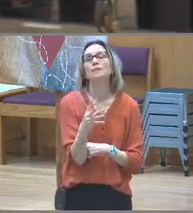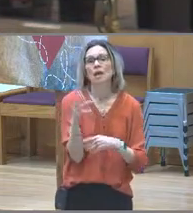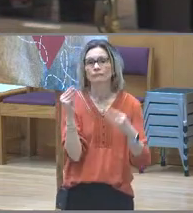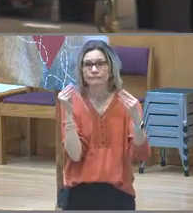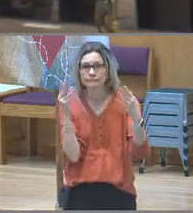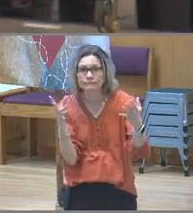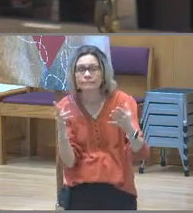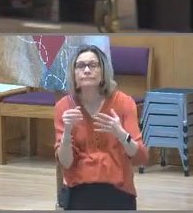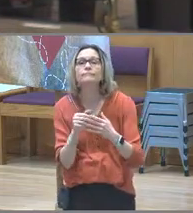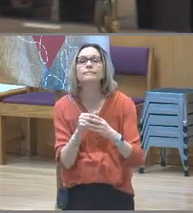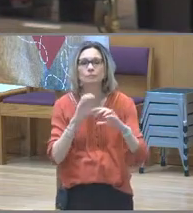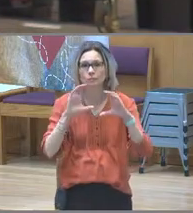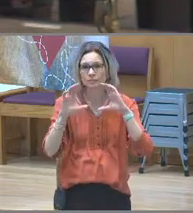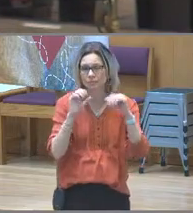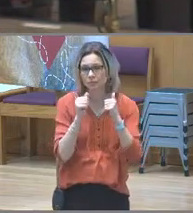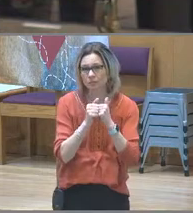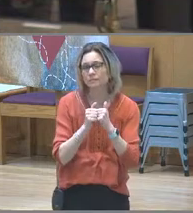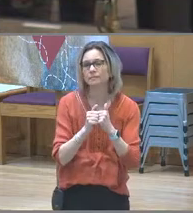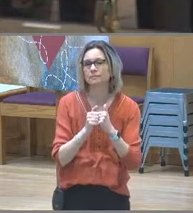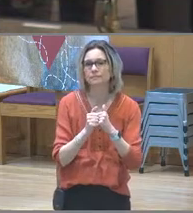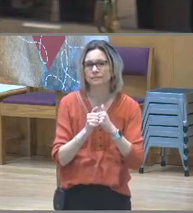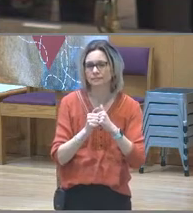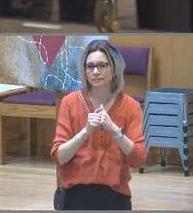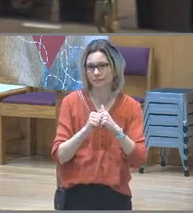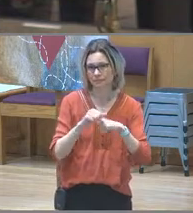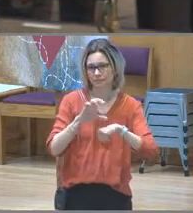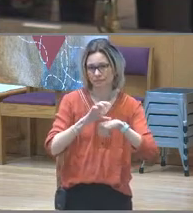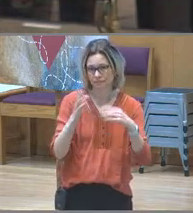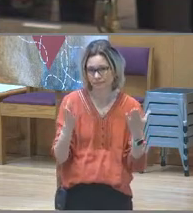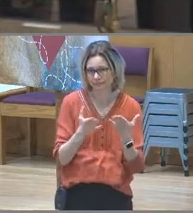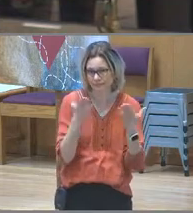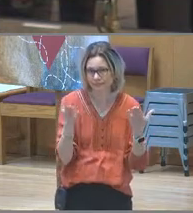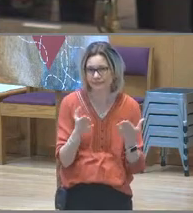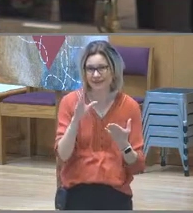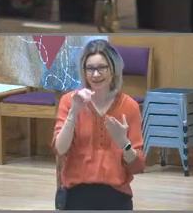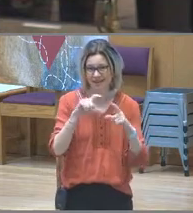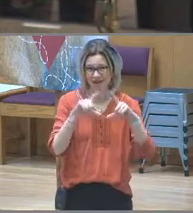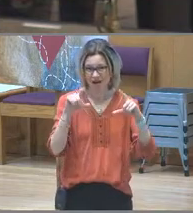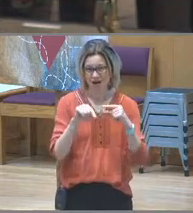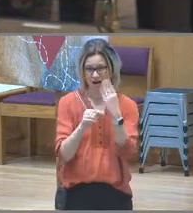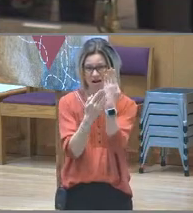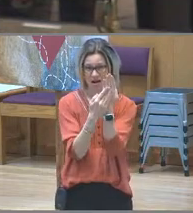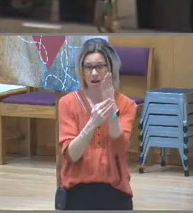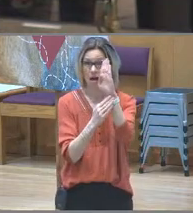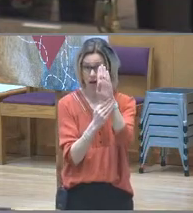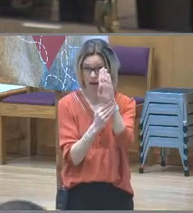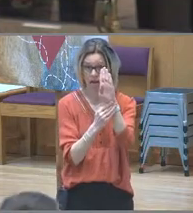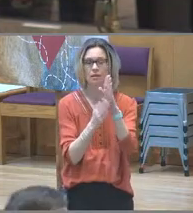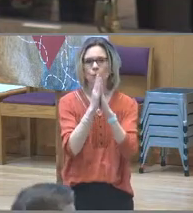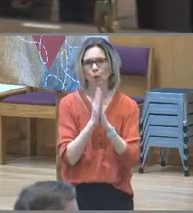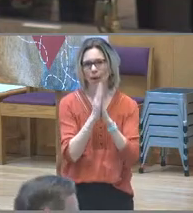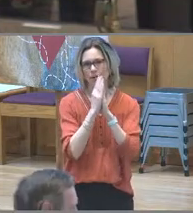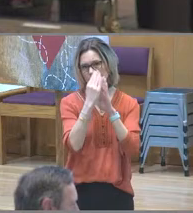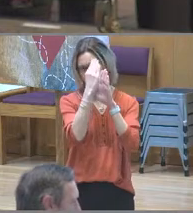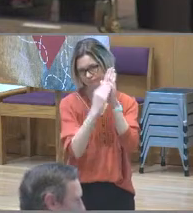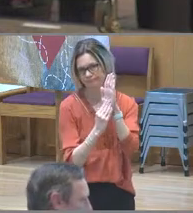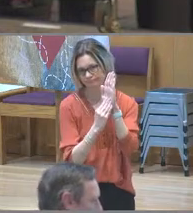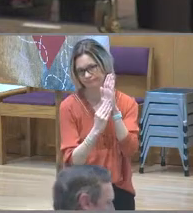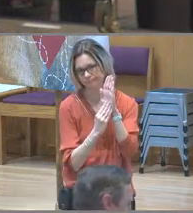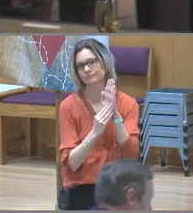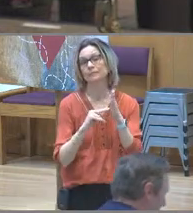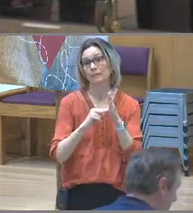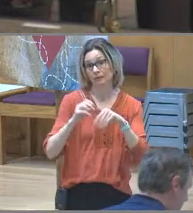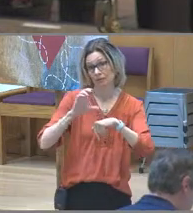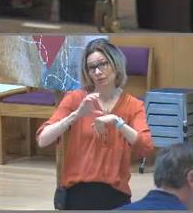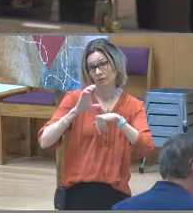and be in communication and in connection with the congregation. And the other side, you can leave also prayers so that this congregation